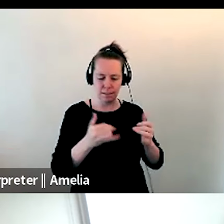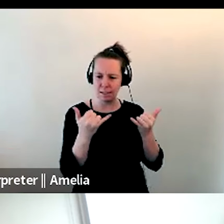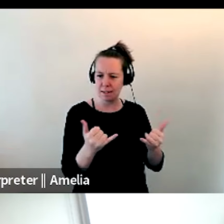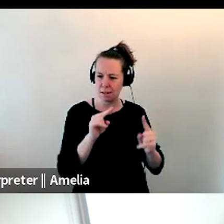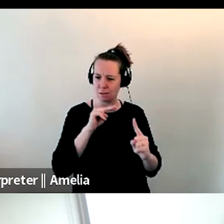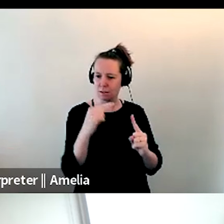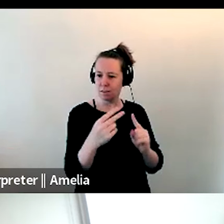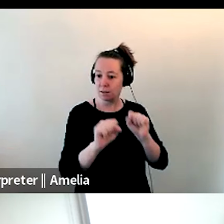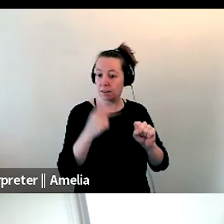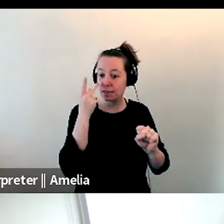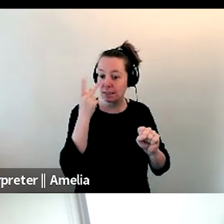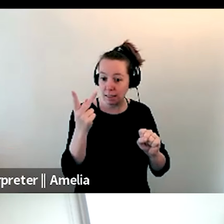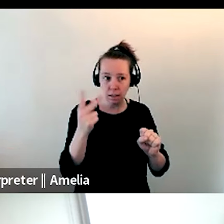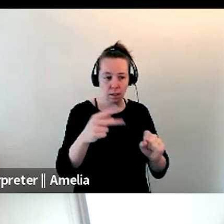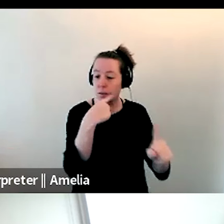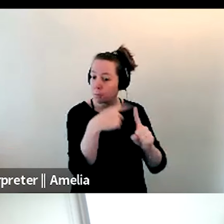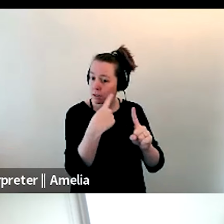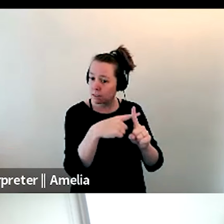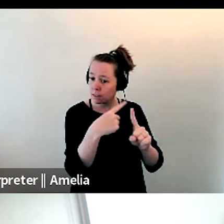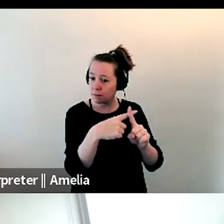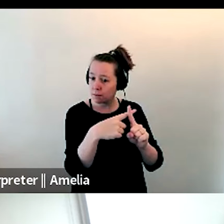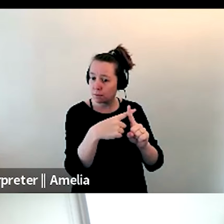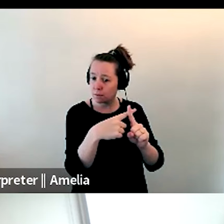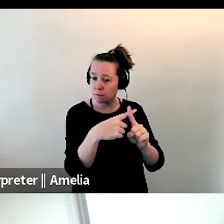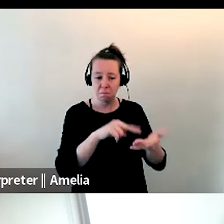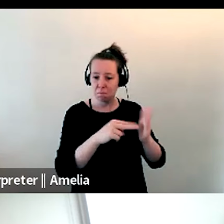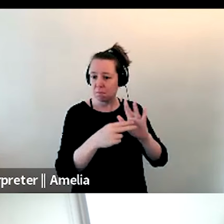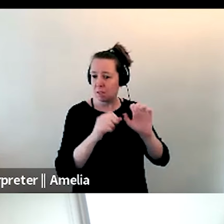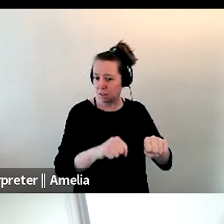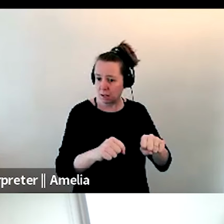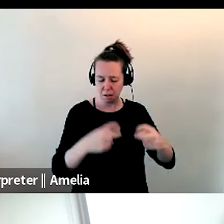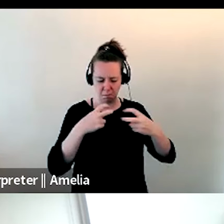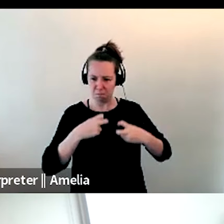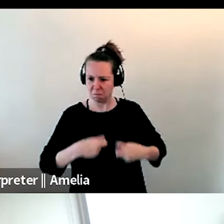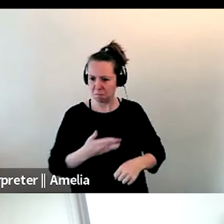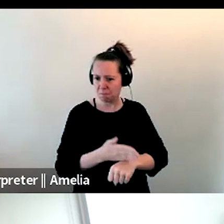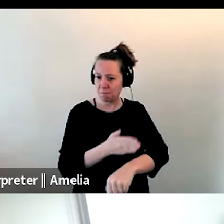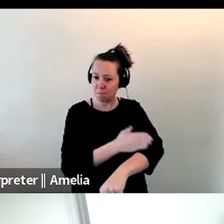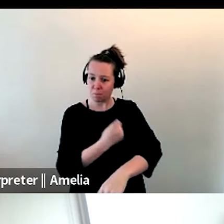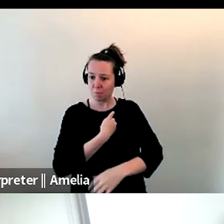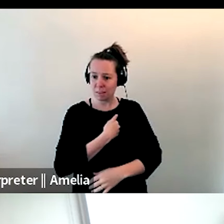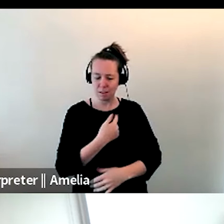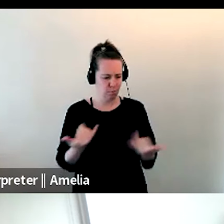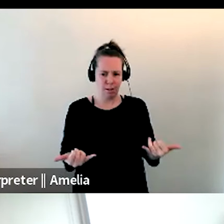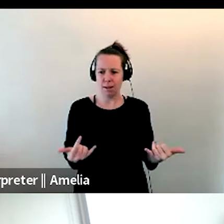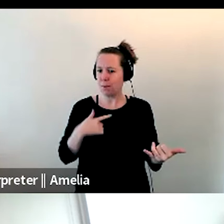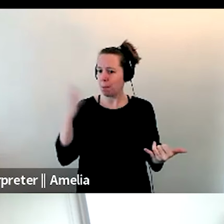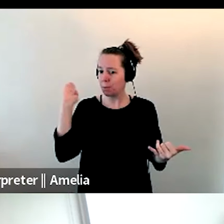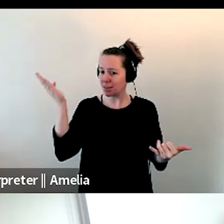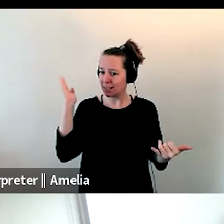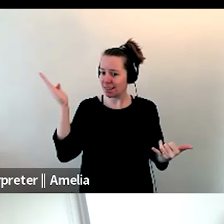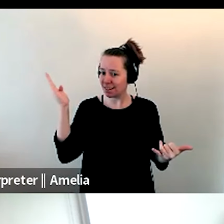not necessarily. It's got lots of positives to it, and it's something you can work on. To your point, here I am presenting. Clearly, I have gotten more comfortable with being